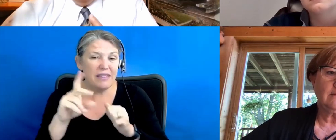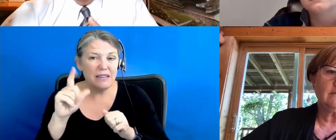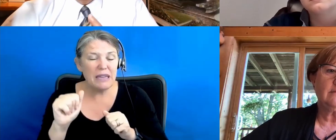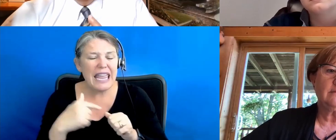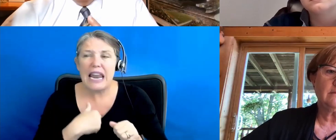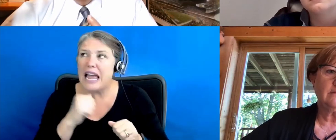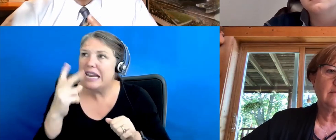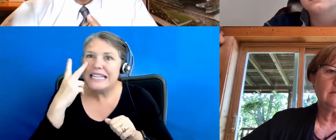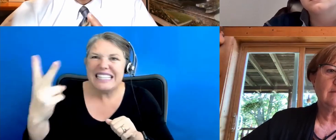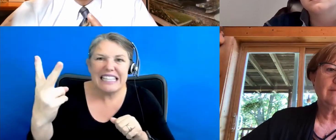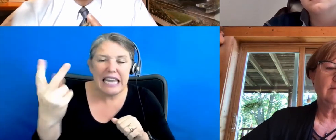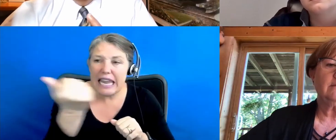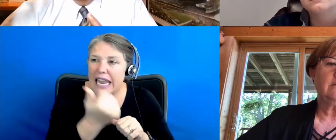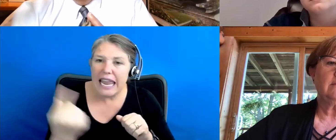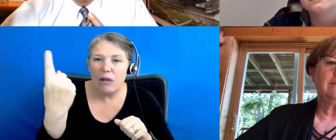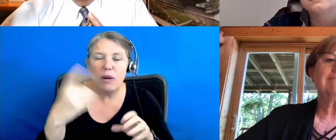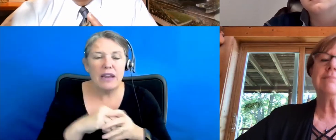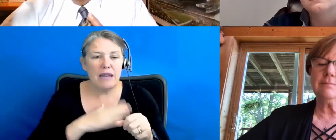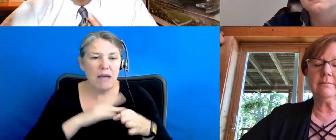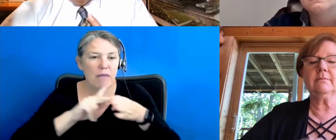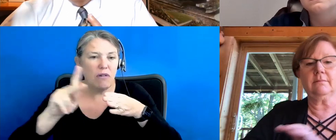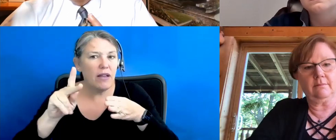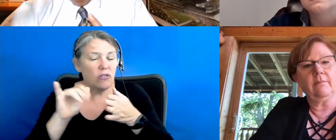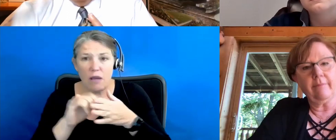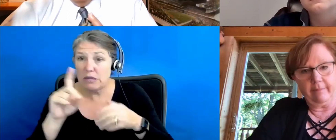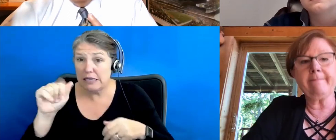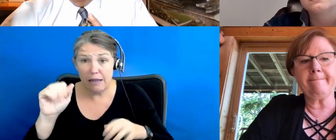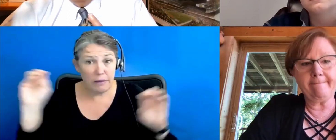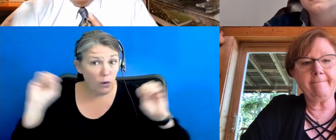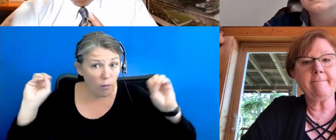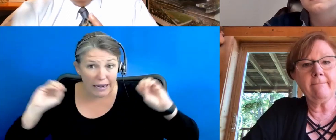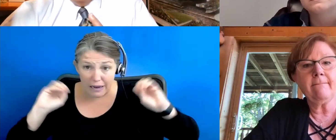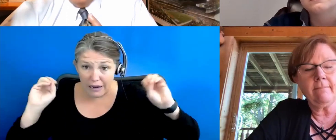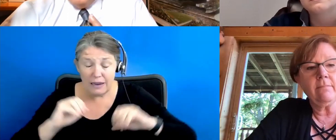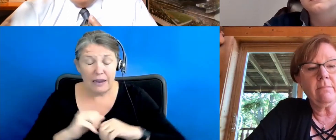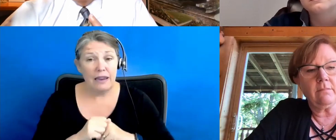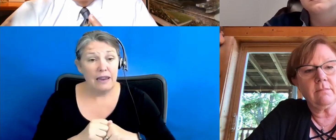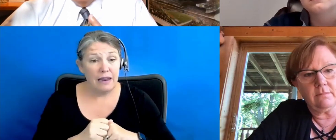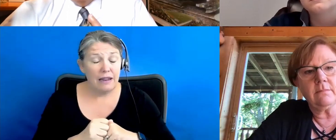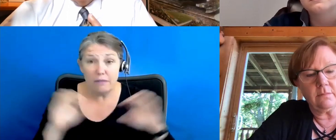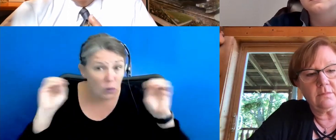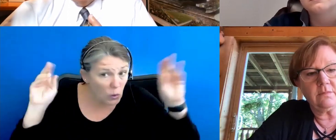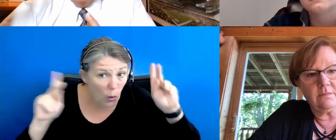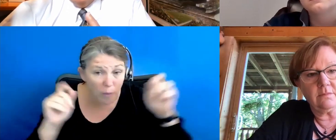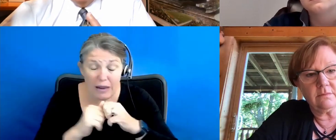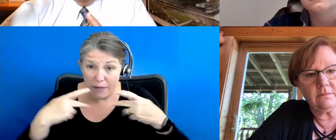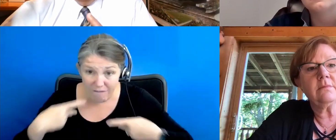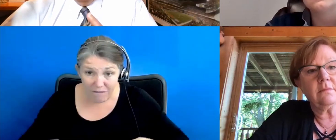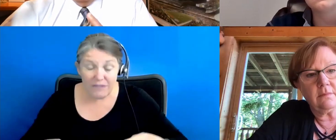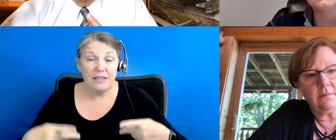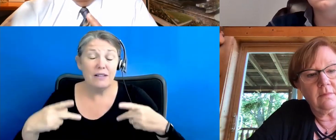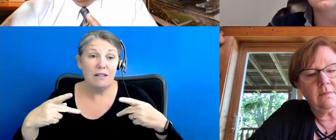see anybody in my profession that was disabled. There wasn't anybody with a visible